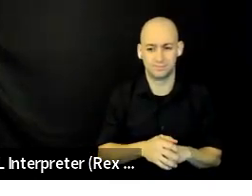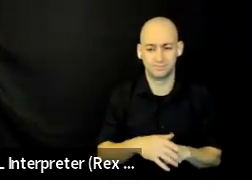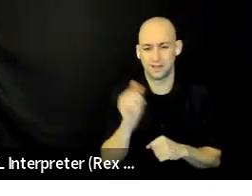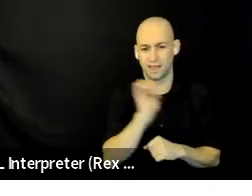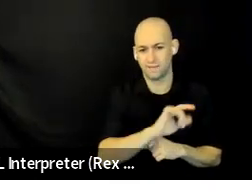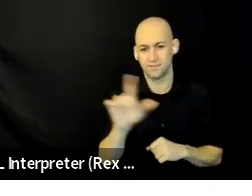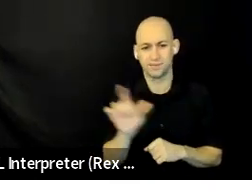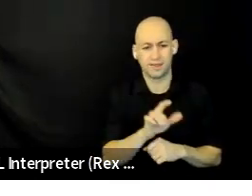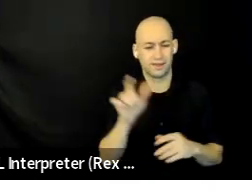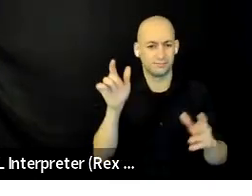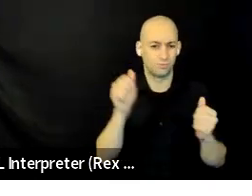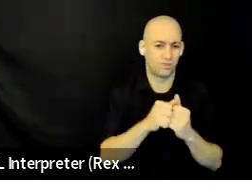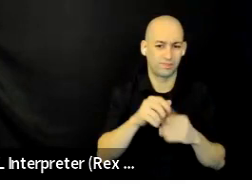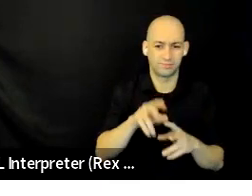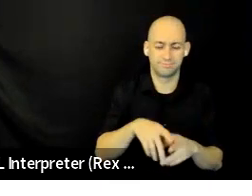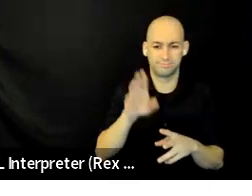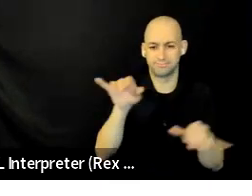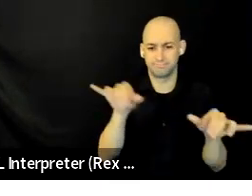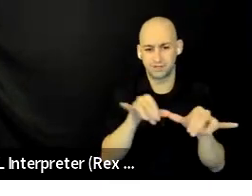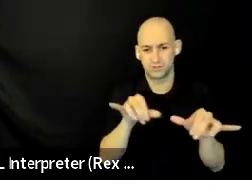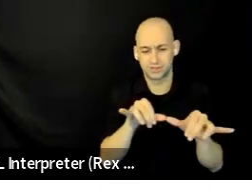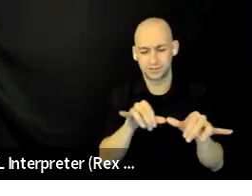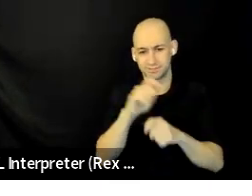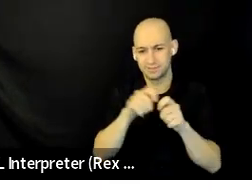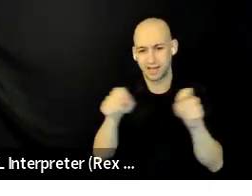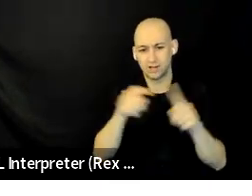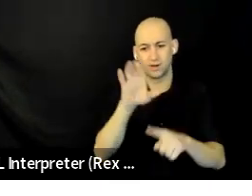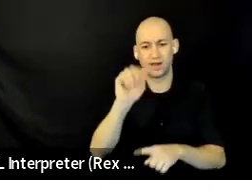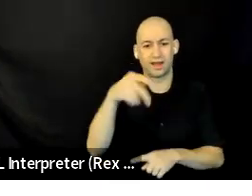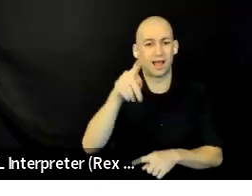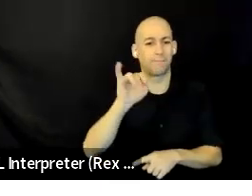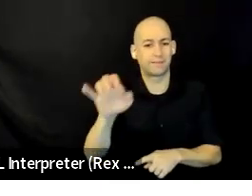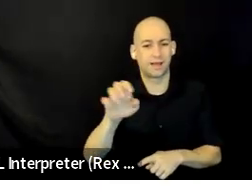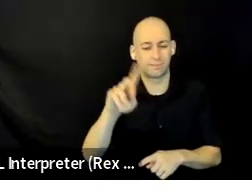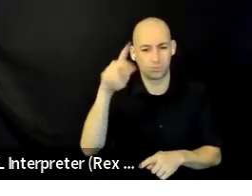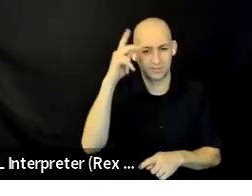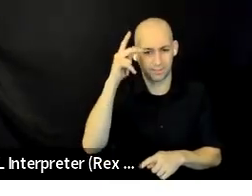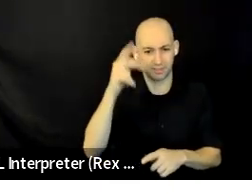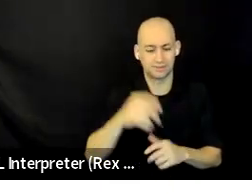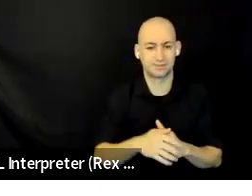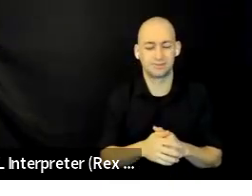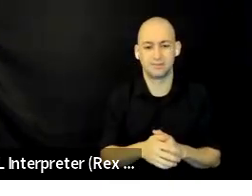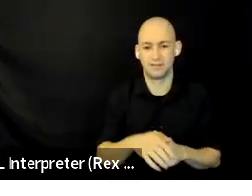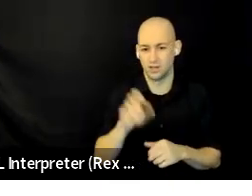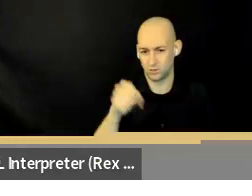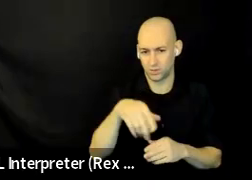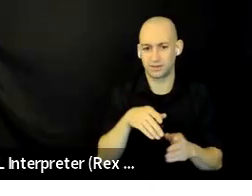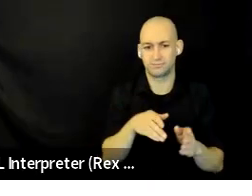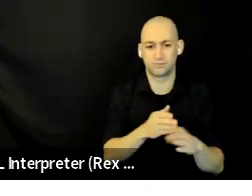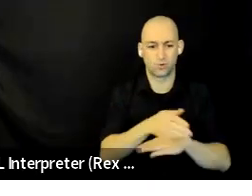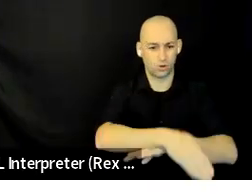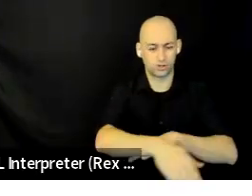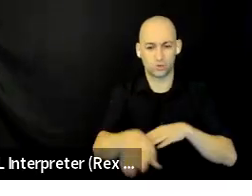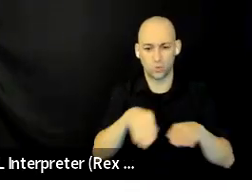everything in terms of the metrics ties back to the 10 CAPDI principles. And so, you can be able to crosswalk starting with the